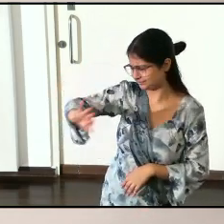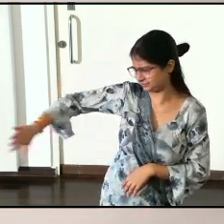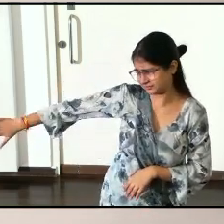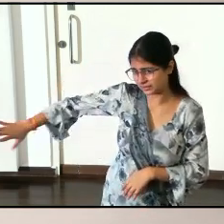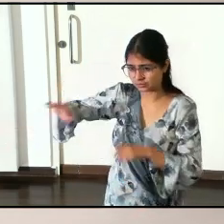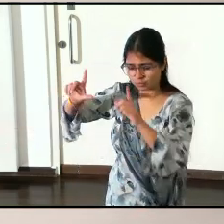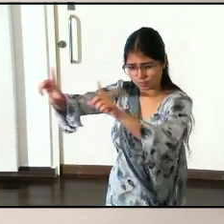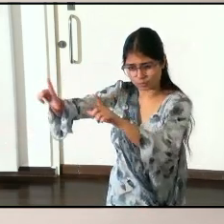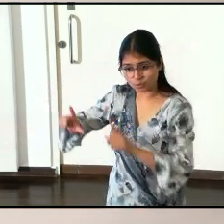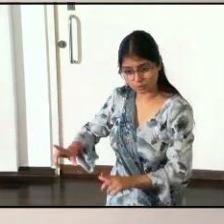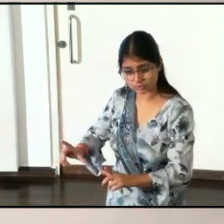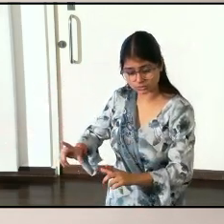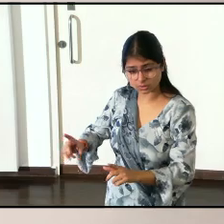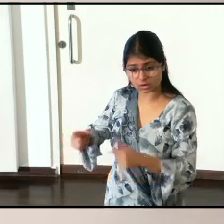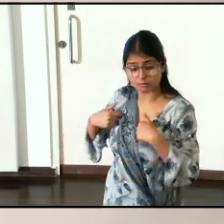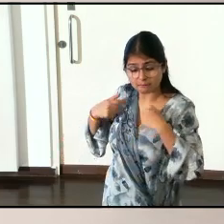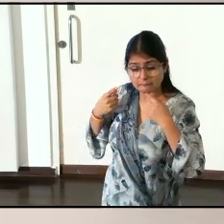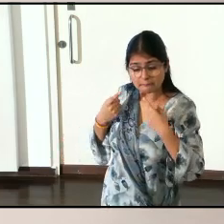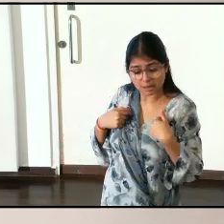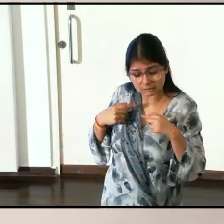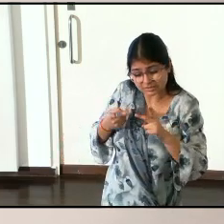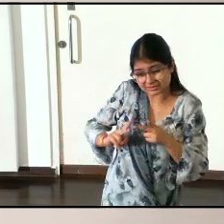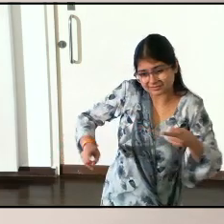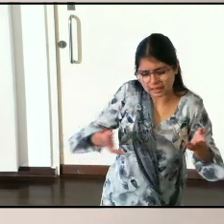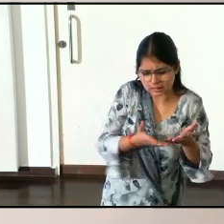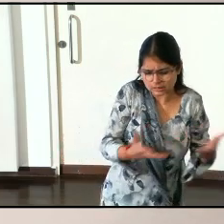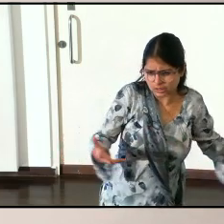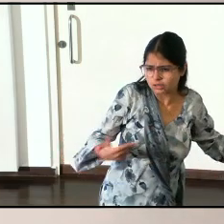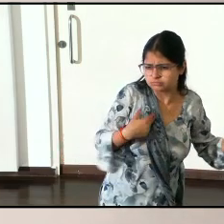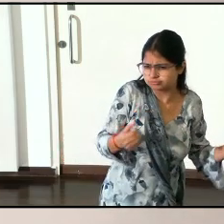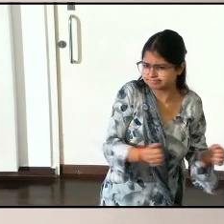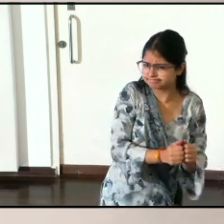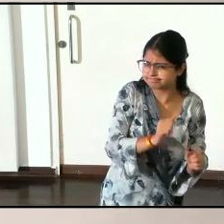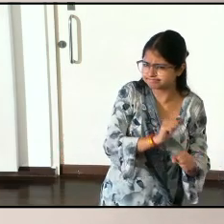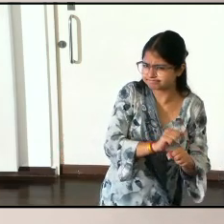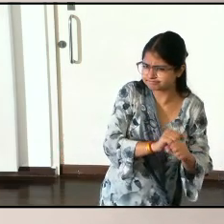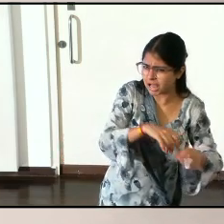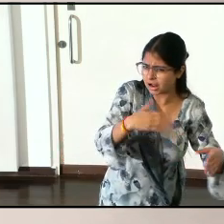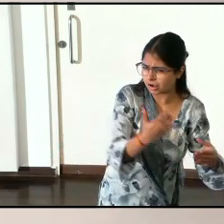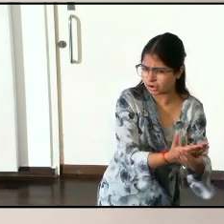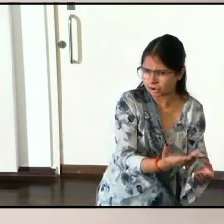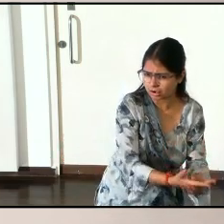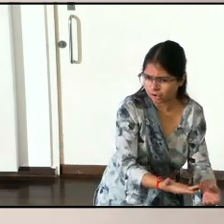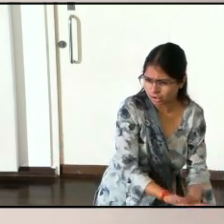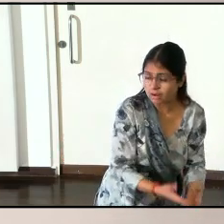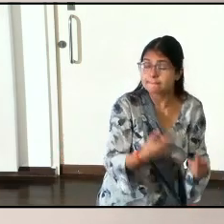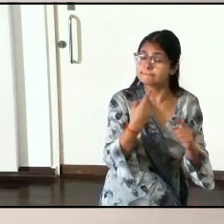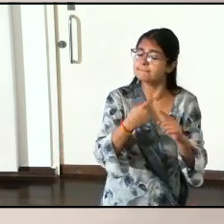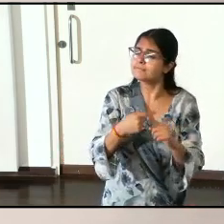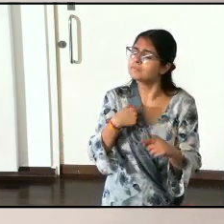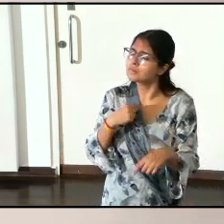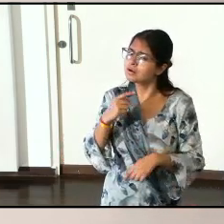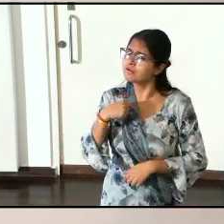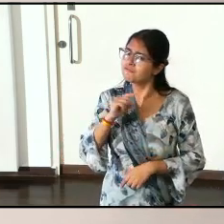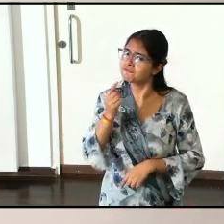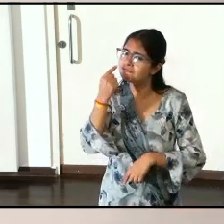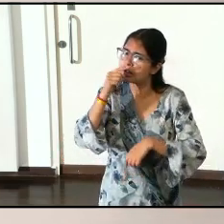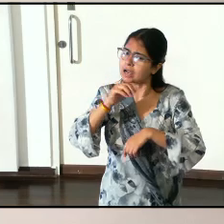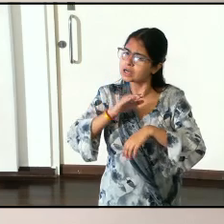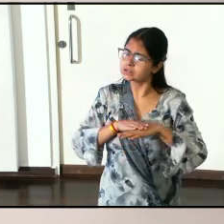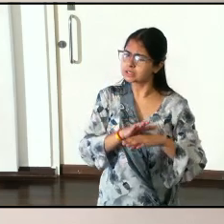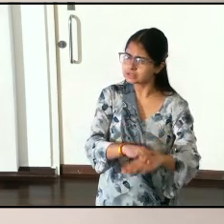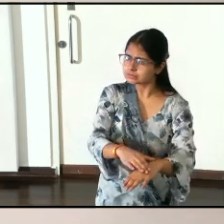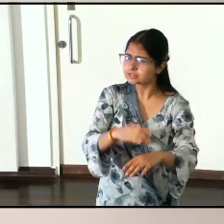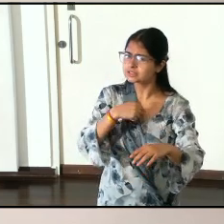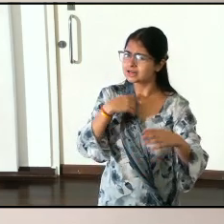I do work with all kinds of other material in archives. My first experience of using an archive